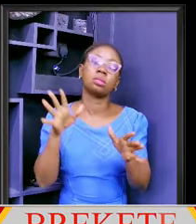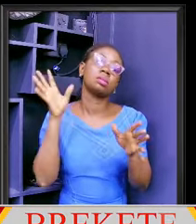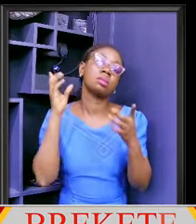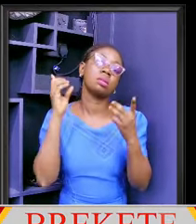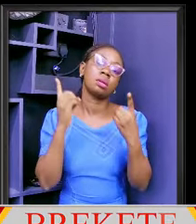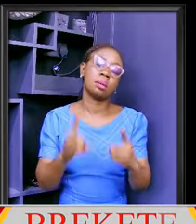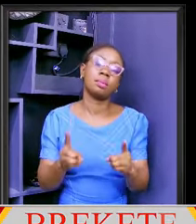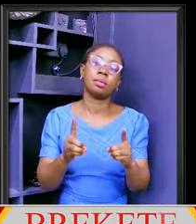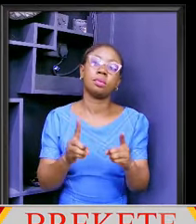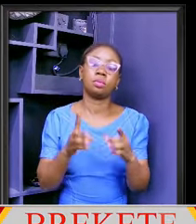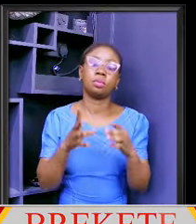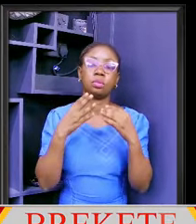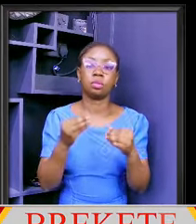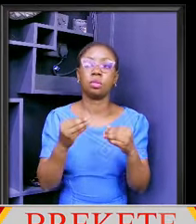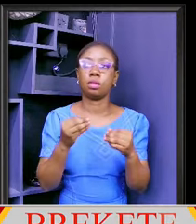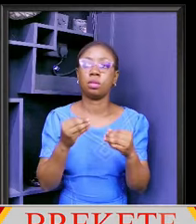So